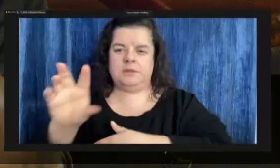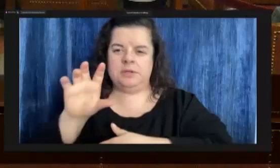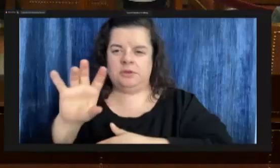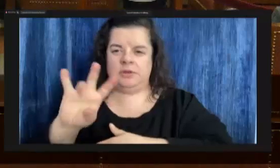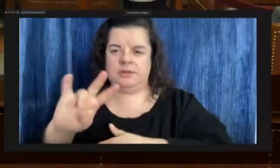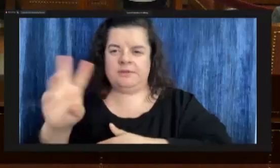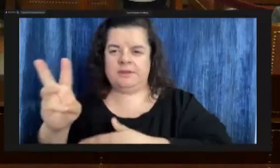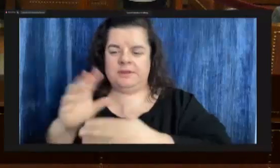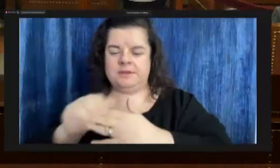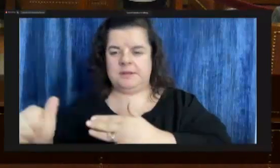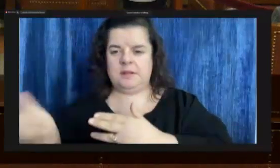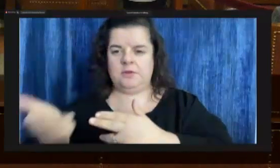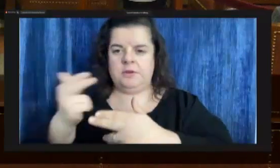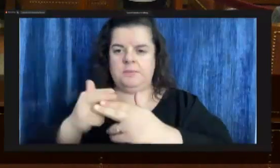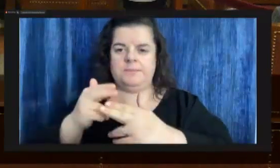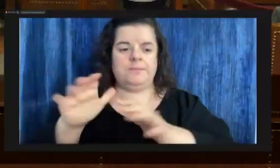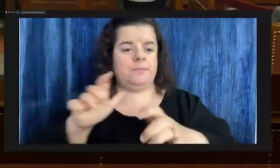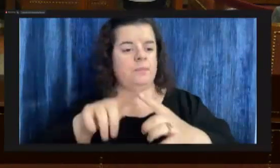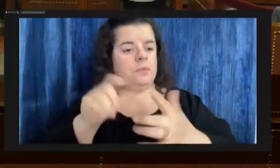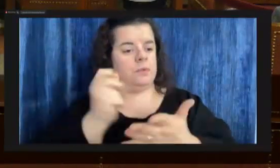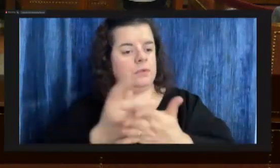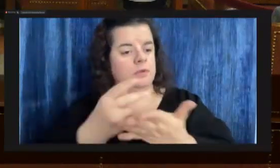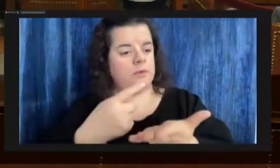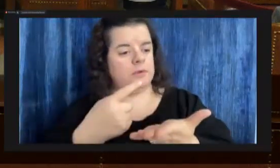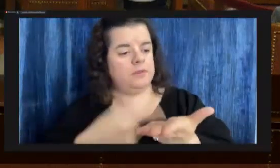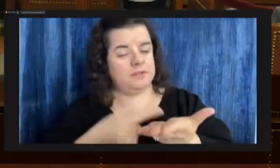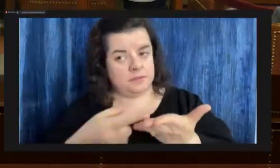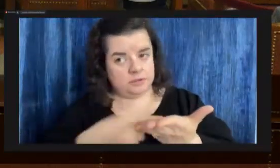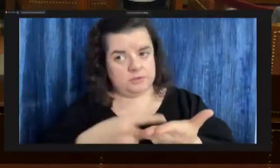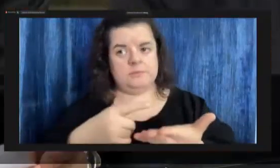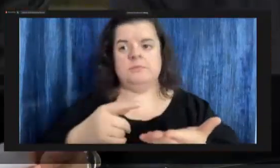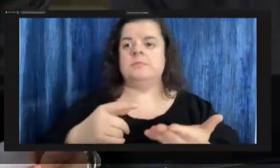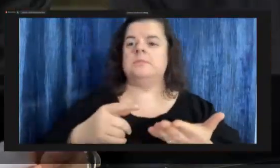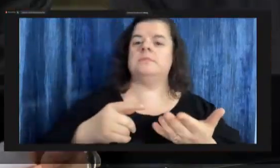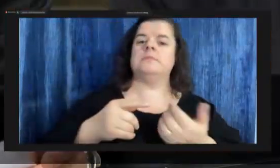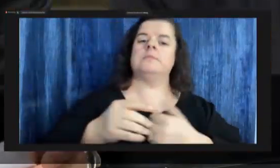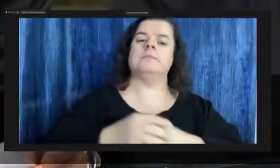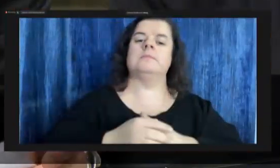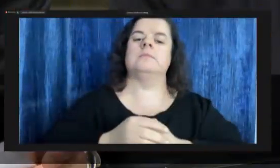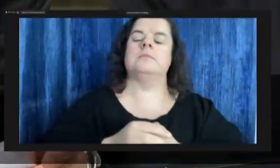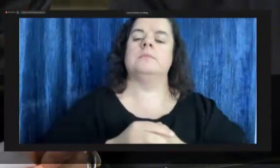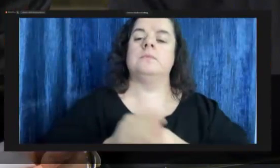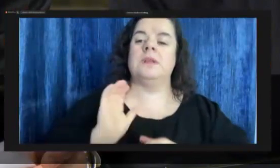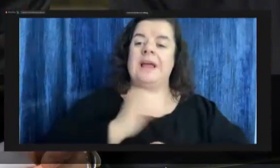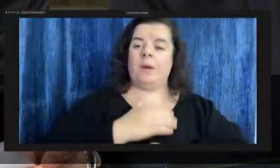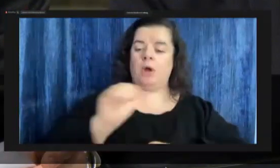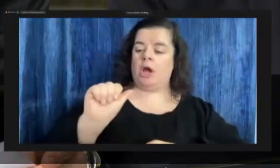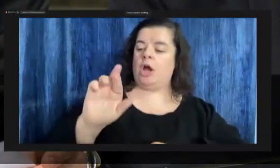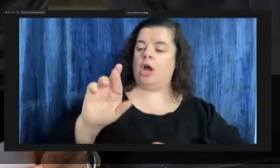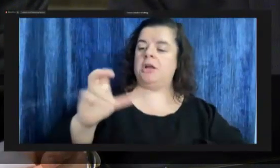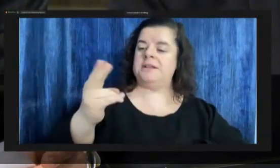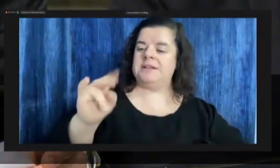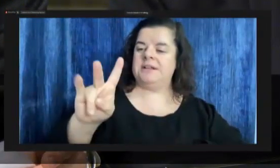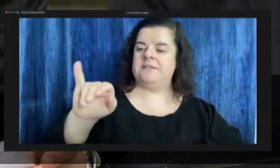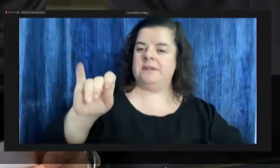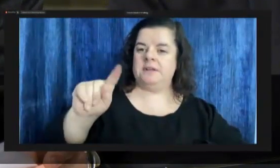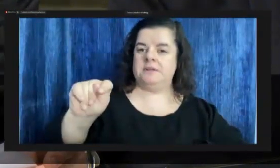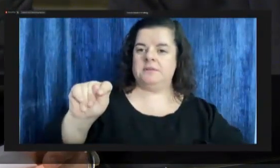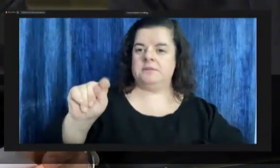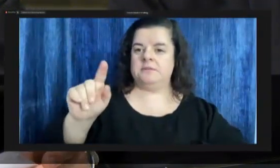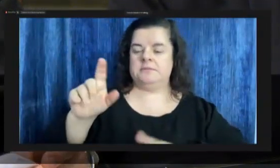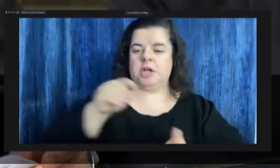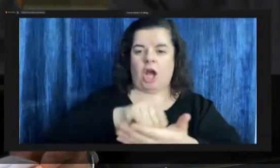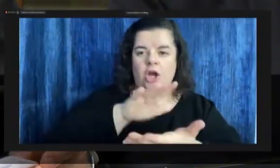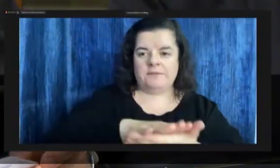$242,676 increase. A motion to approve. With discussion, please. Second. So our archivists, I'd like to give a shout out to them as well,